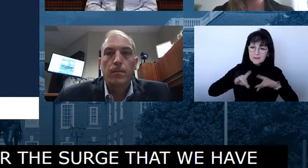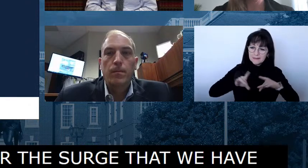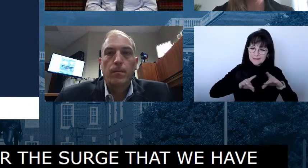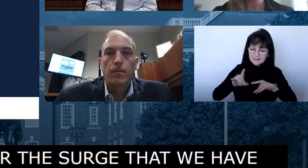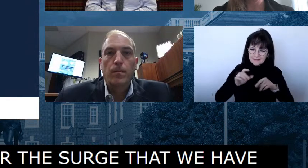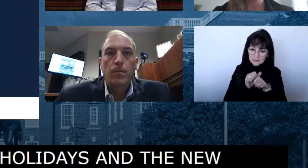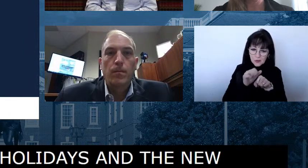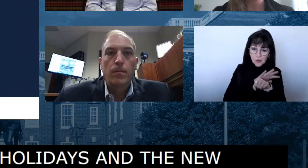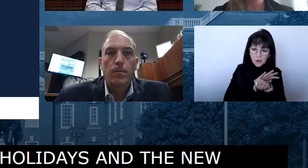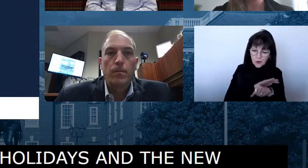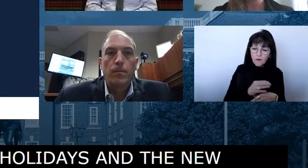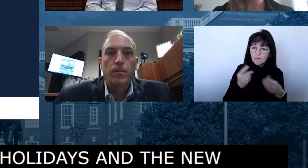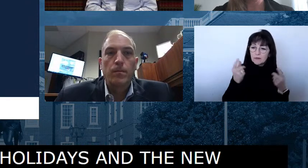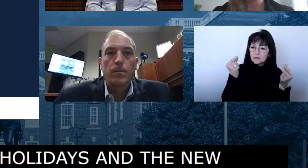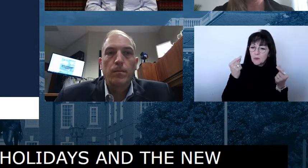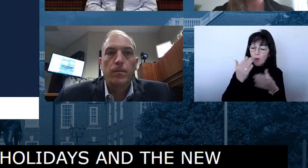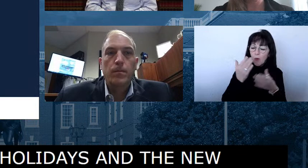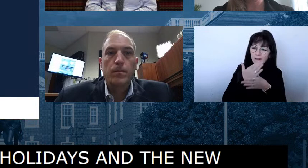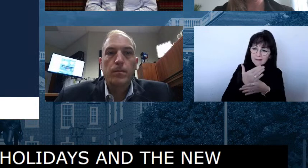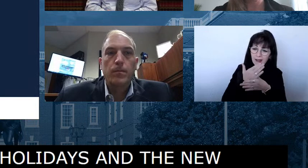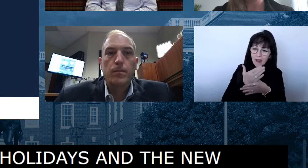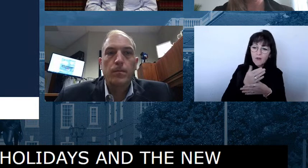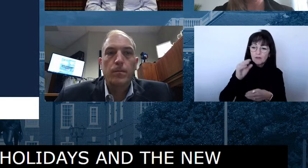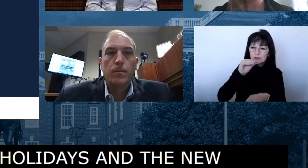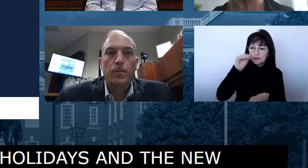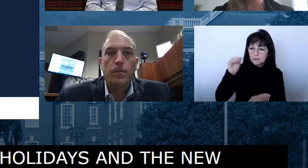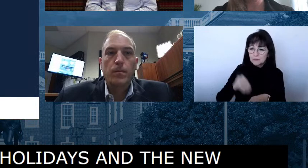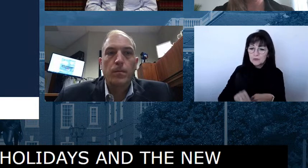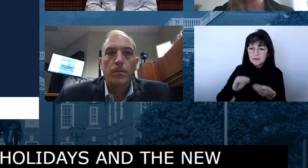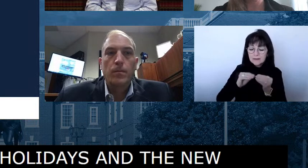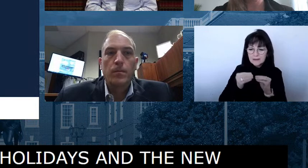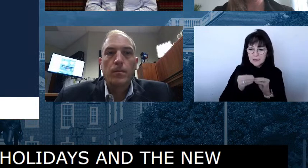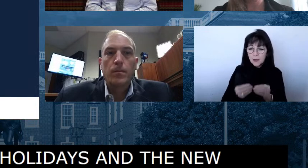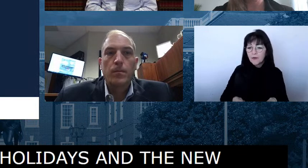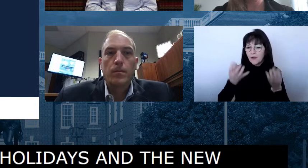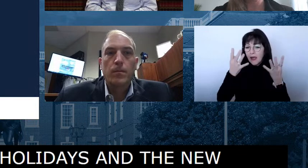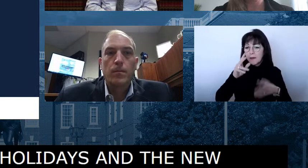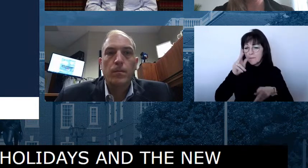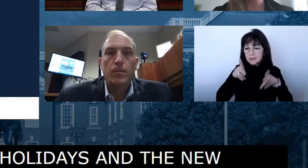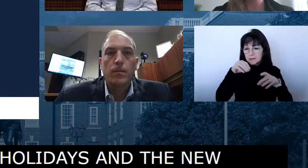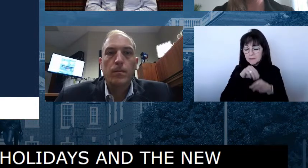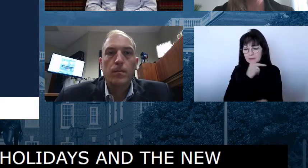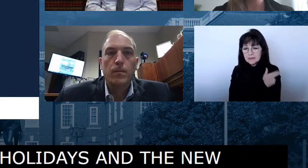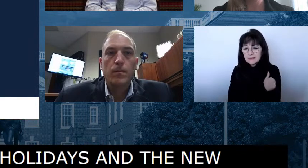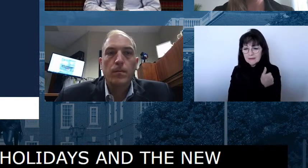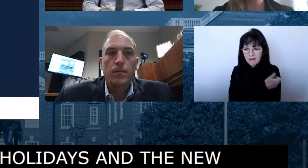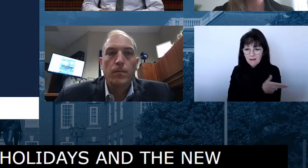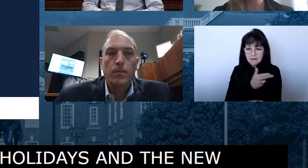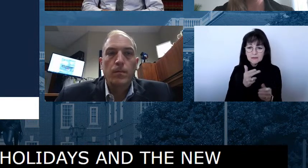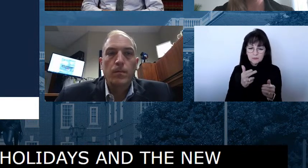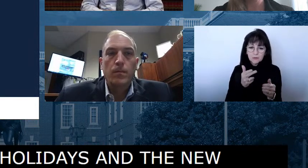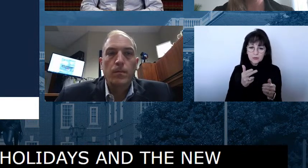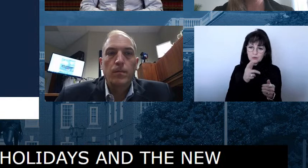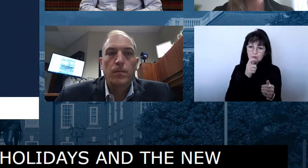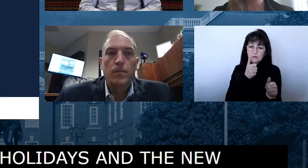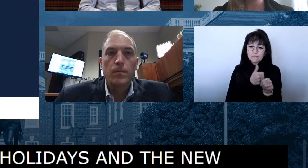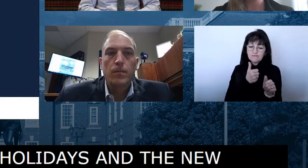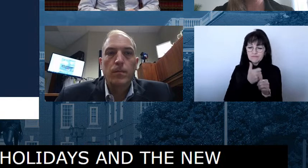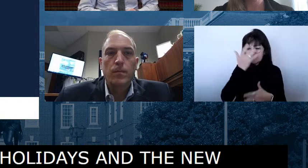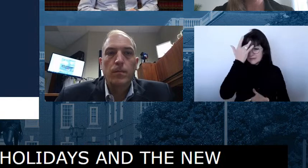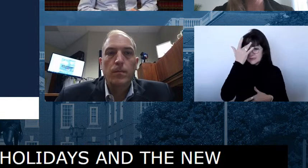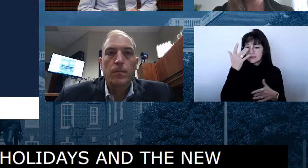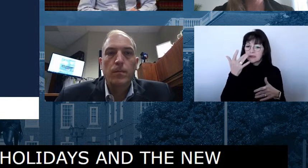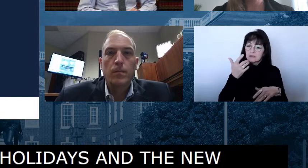70-day moving average, how many people are in our hospitals with COVID-19 and in the hospitals, frankly, for other